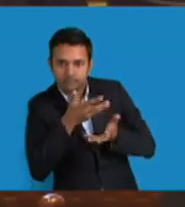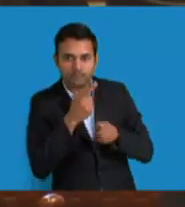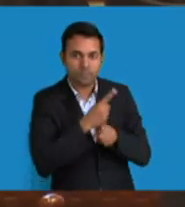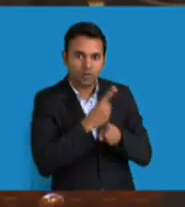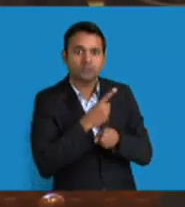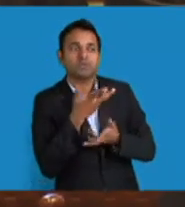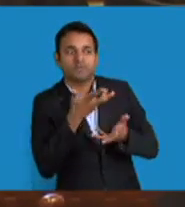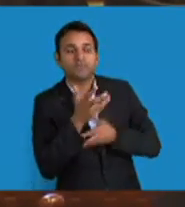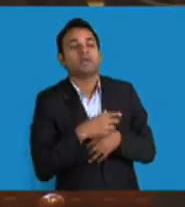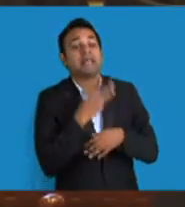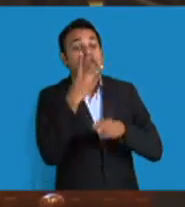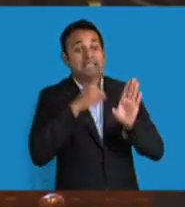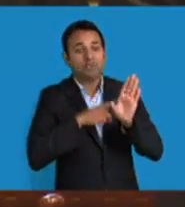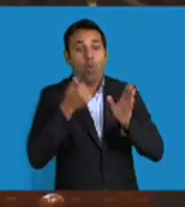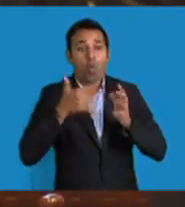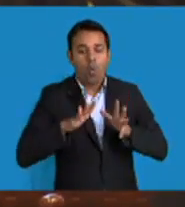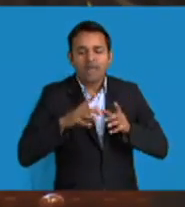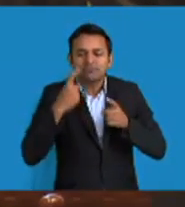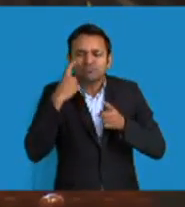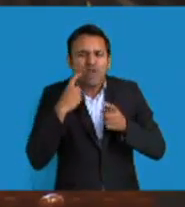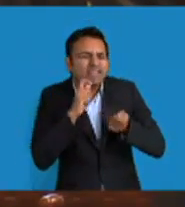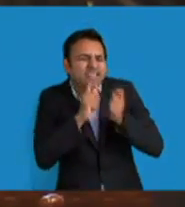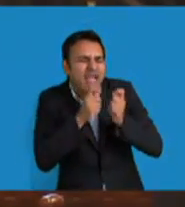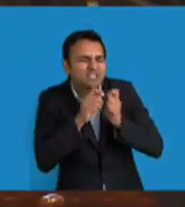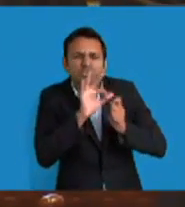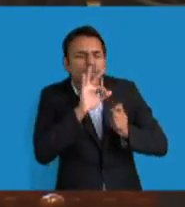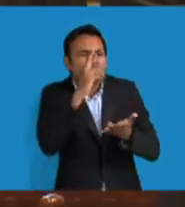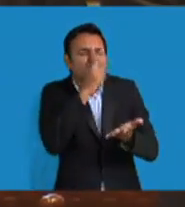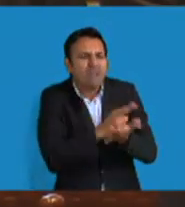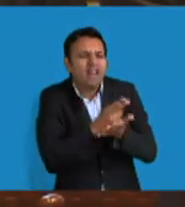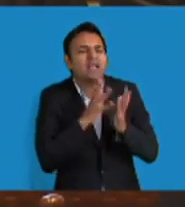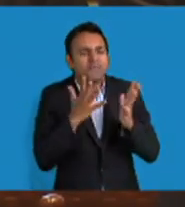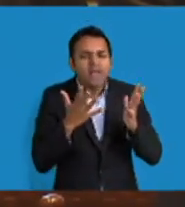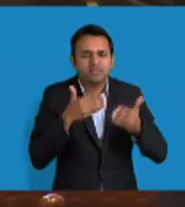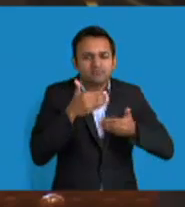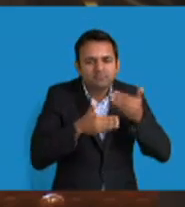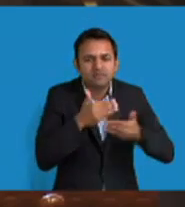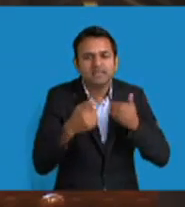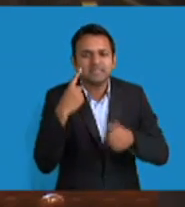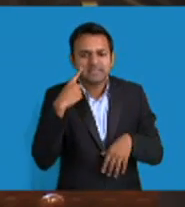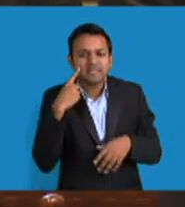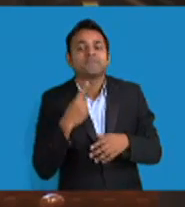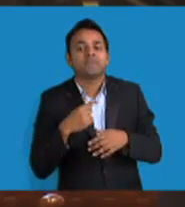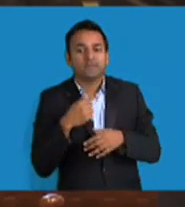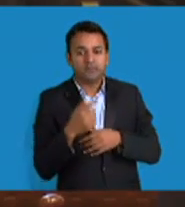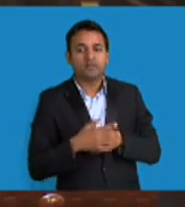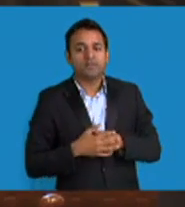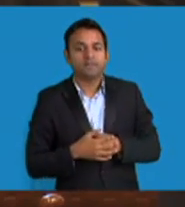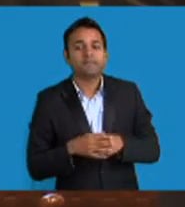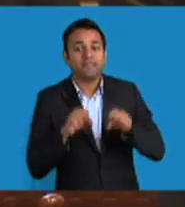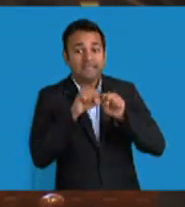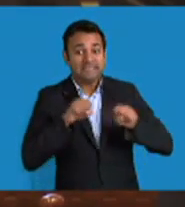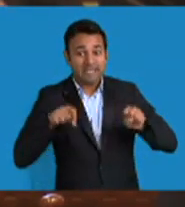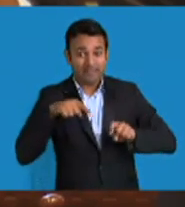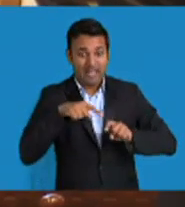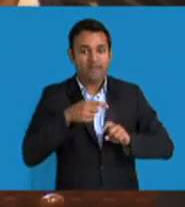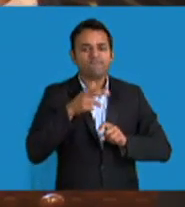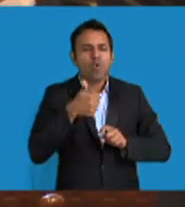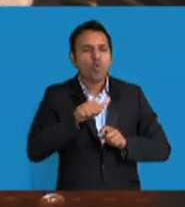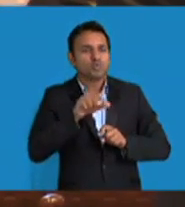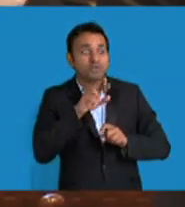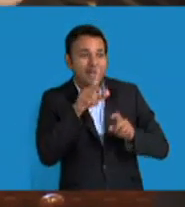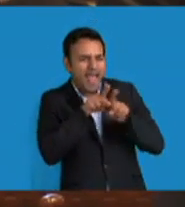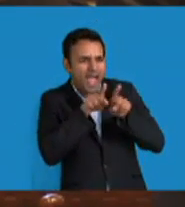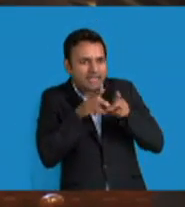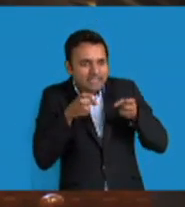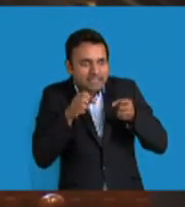of electronic monitoring system, EMS, upon Fiji's domestic fishing fleet with the United Nations Food